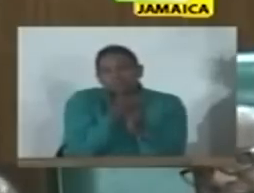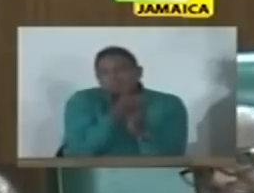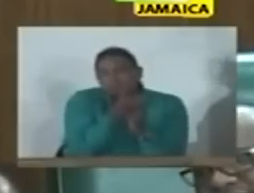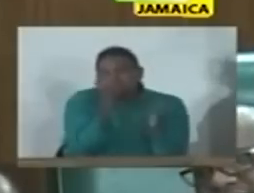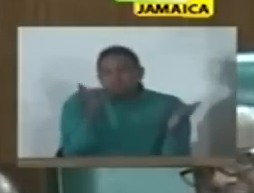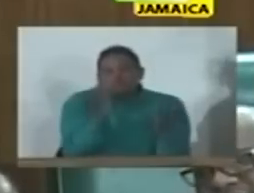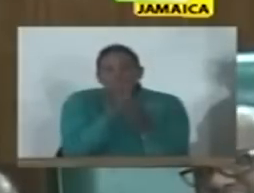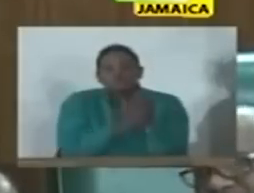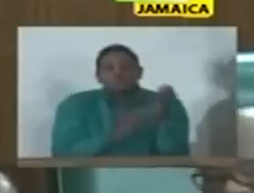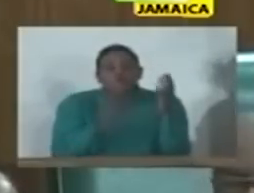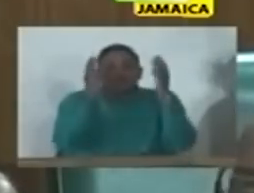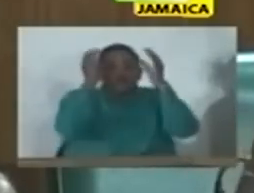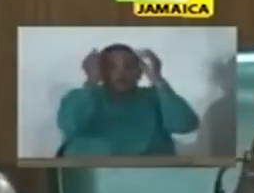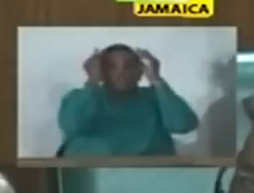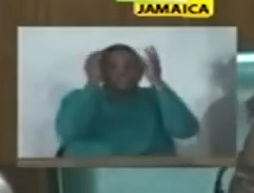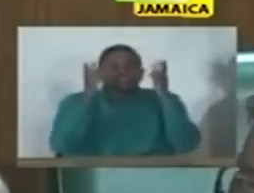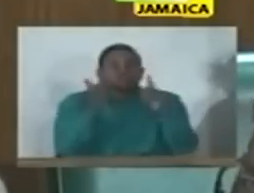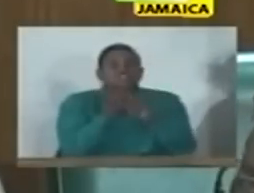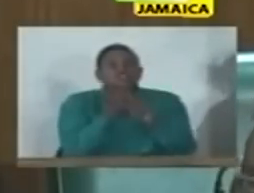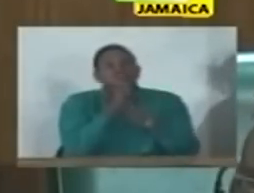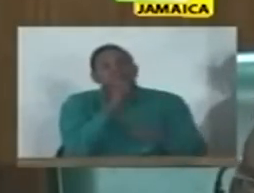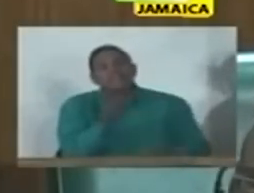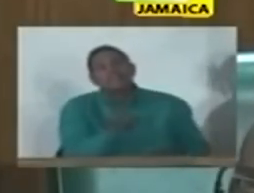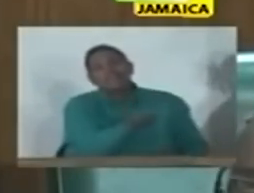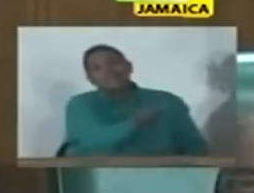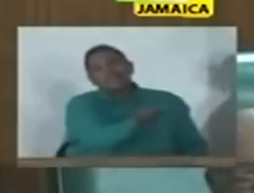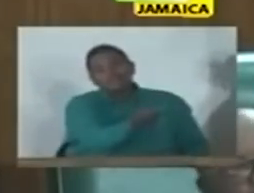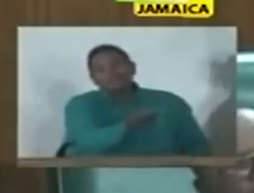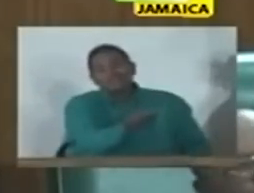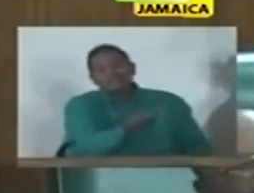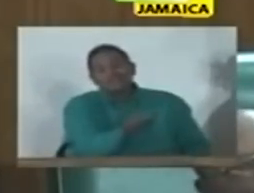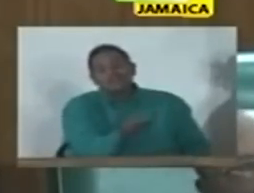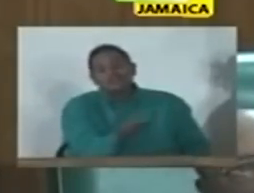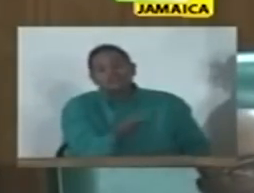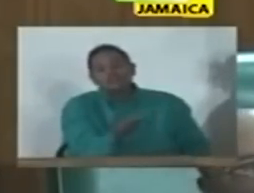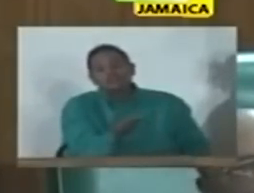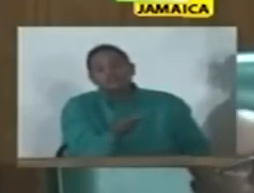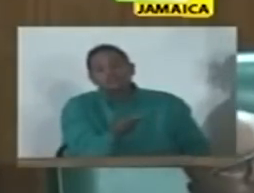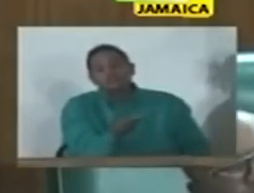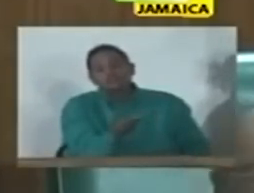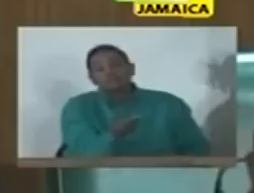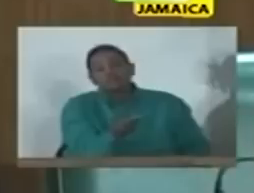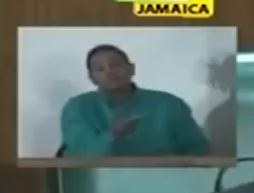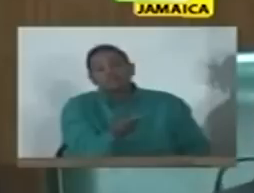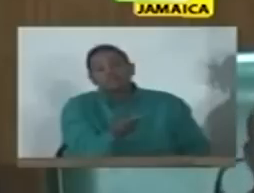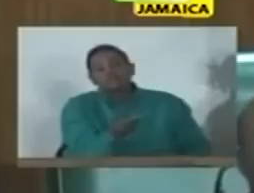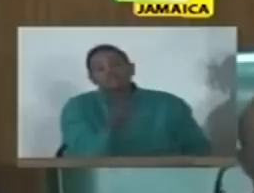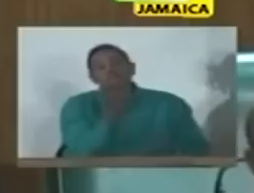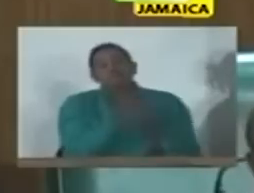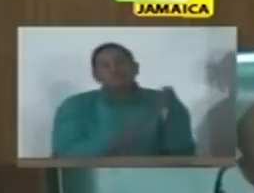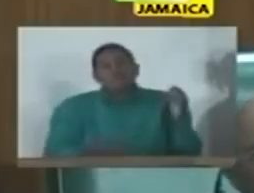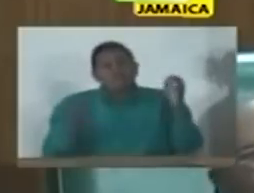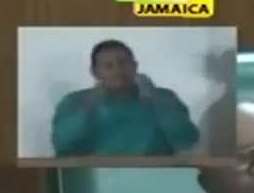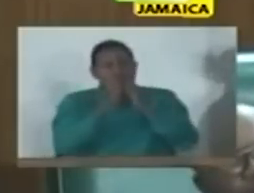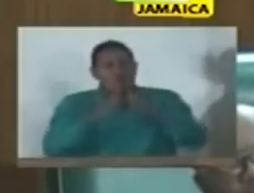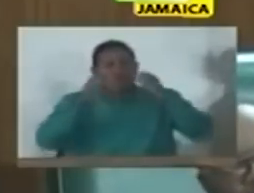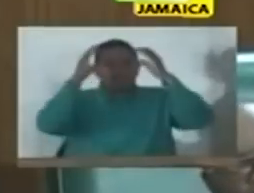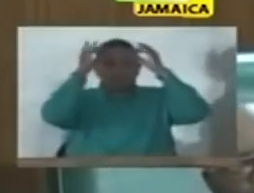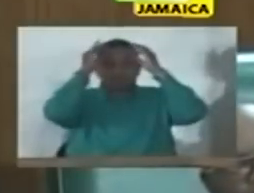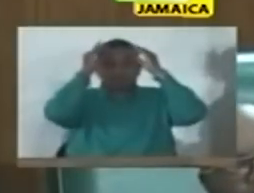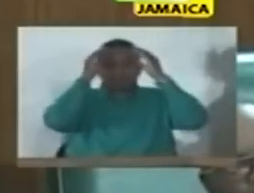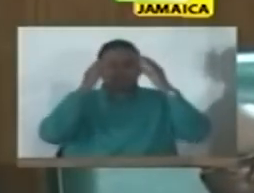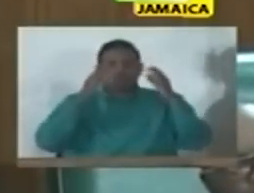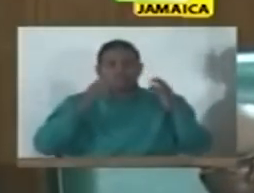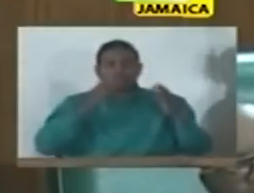some consideration be given as to, some further study